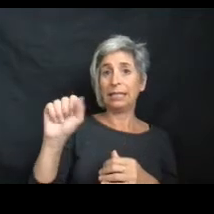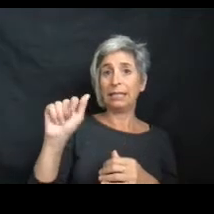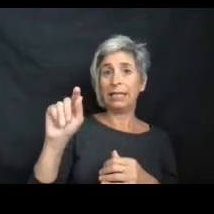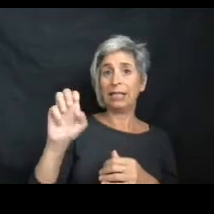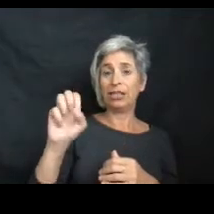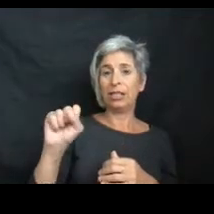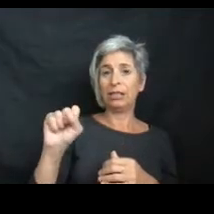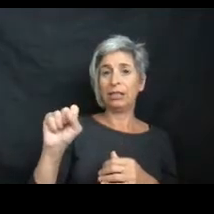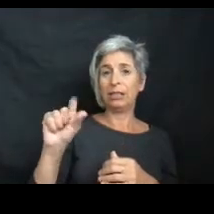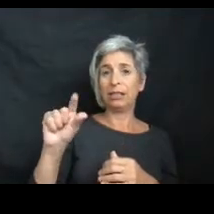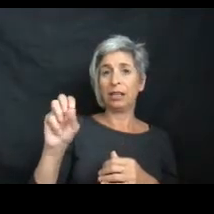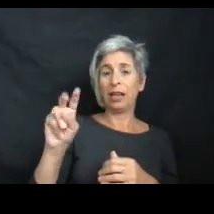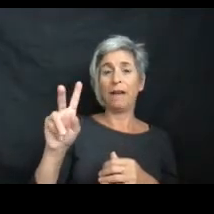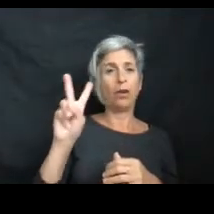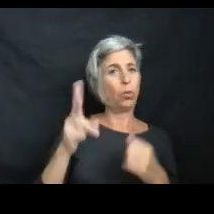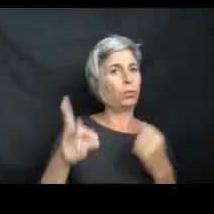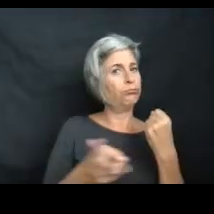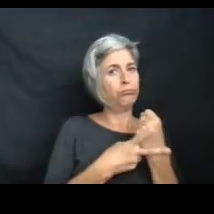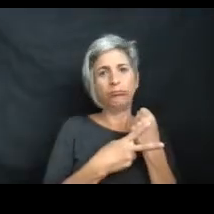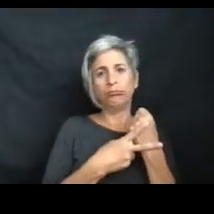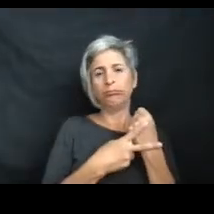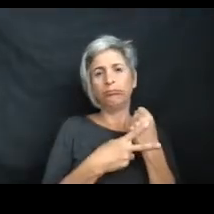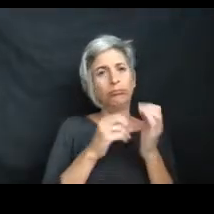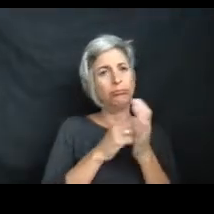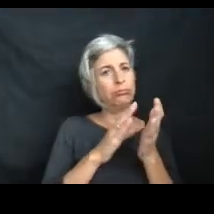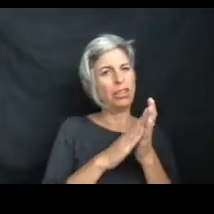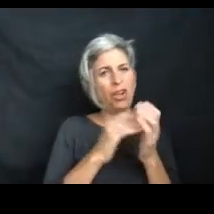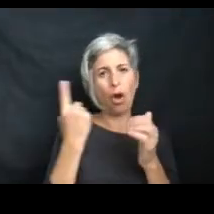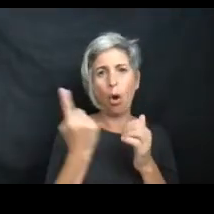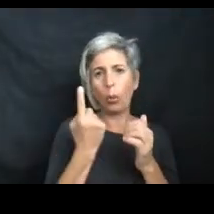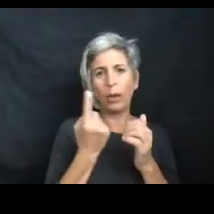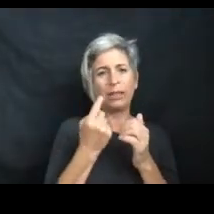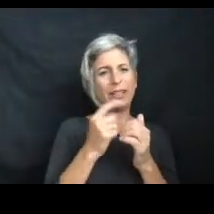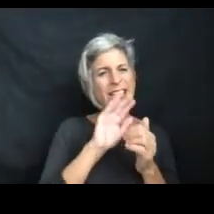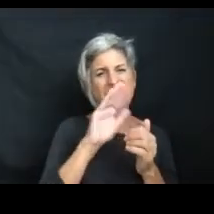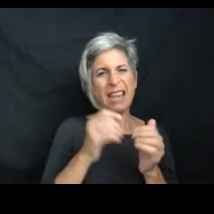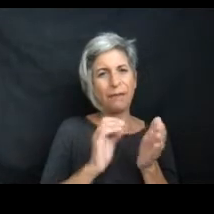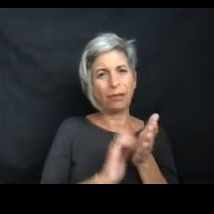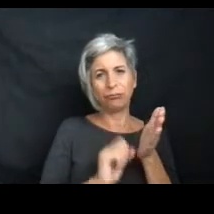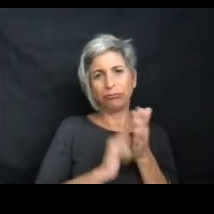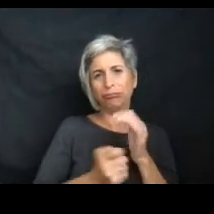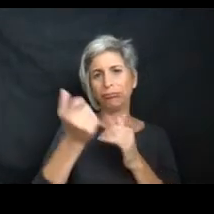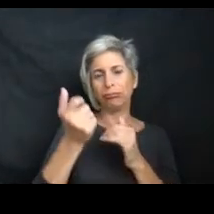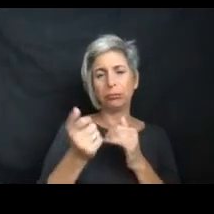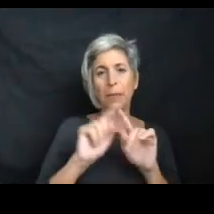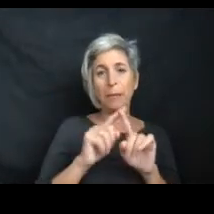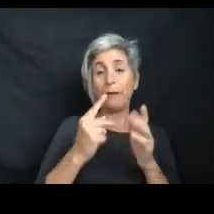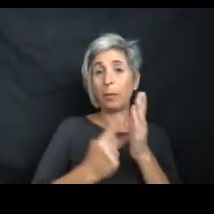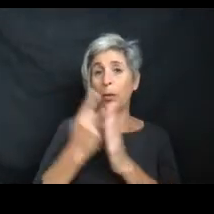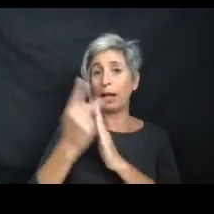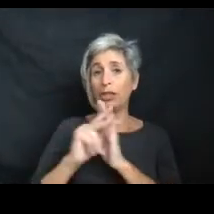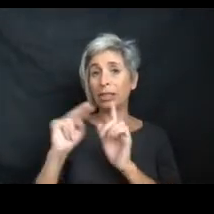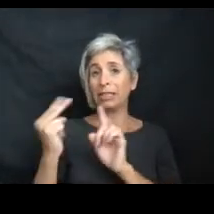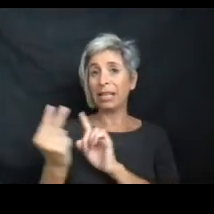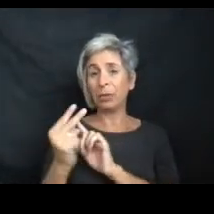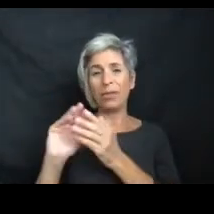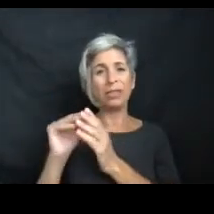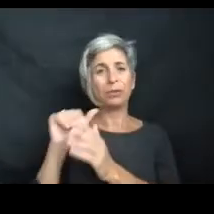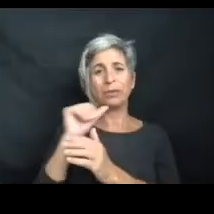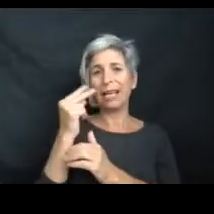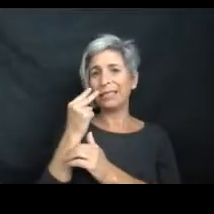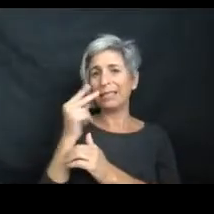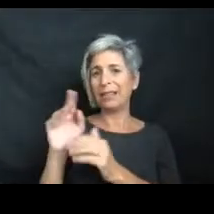Even from a record keeping standpoint, those files are always stored. But from a project standpoint, the city will not see that file